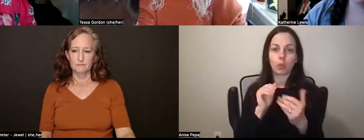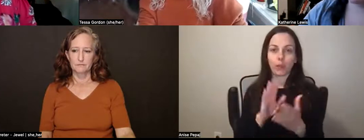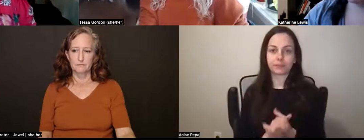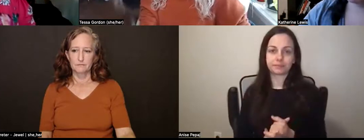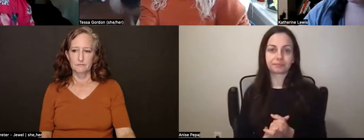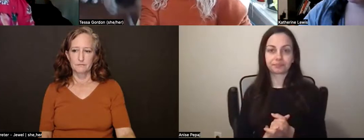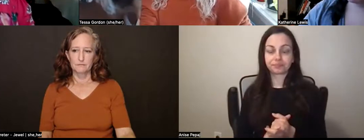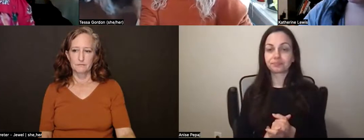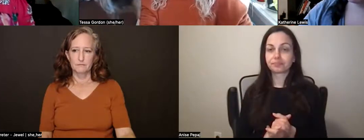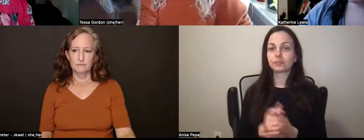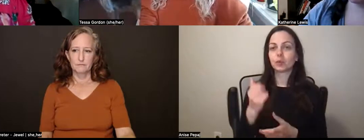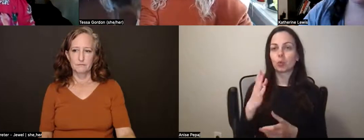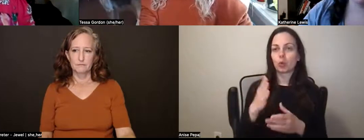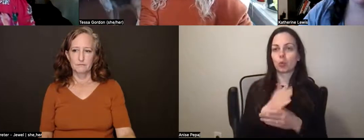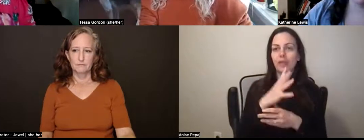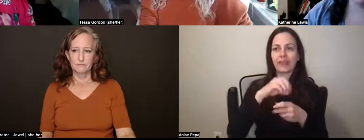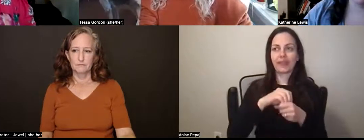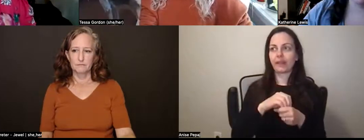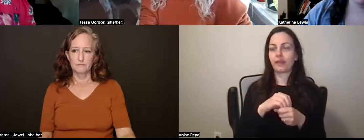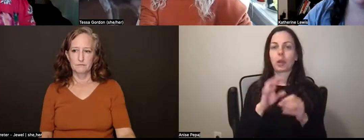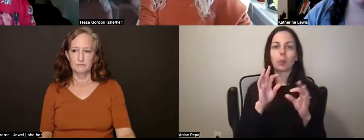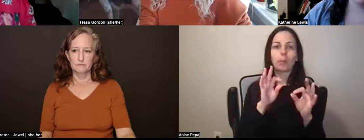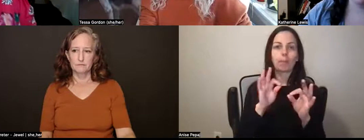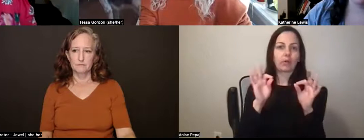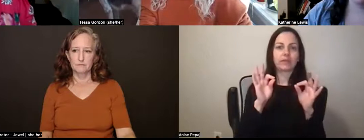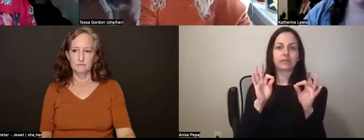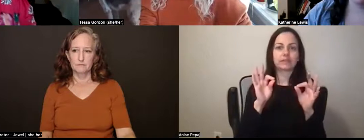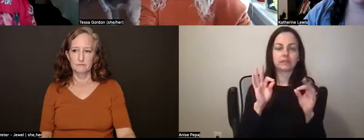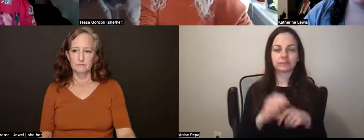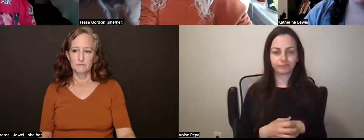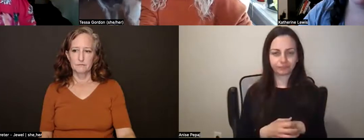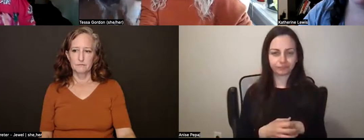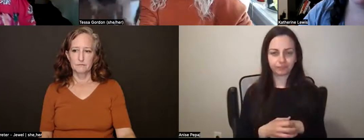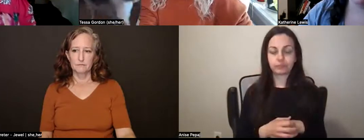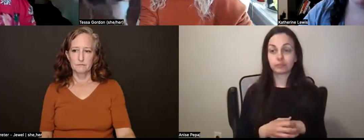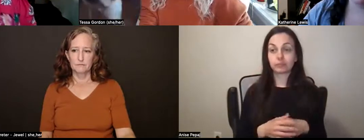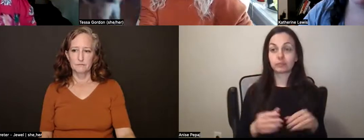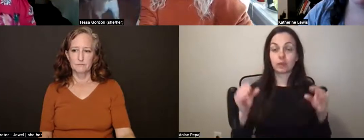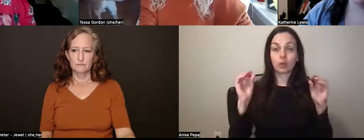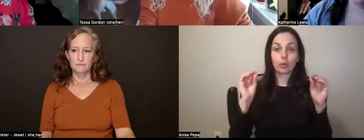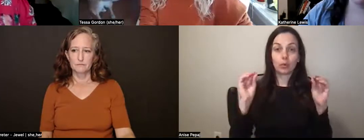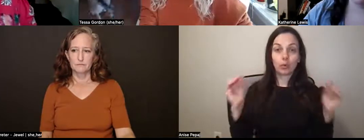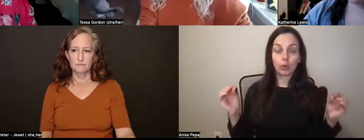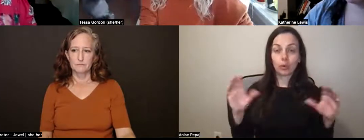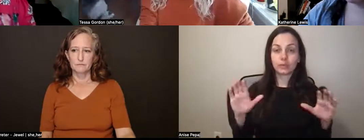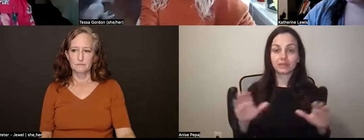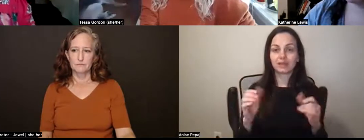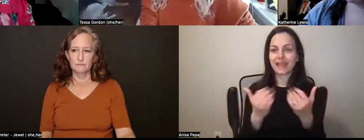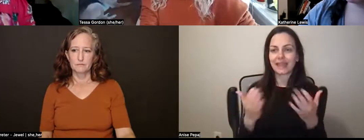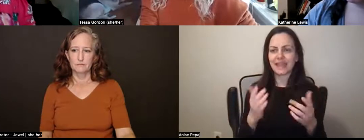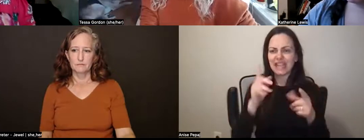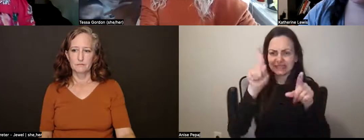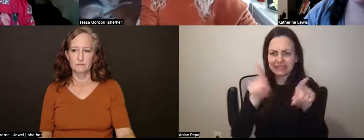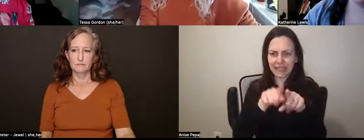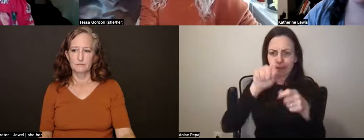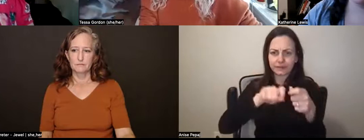or within this realm of perfection. No one does anything the exact same way.